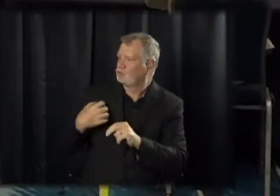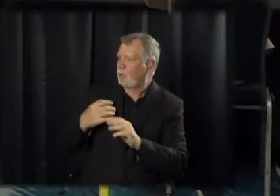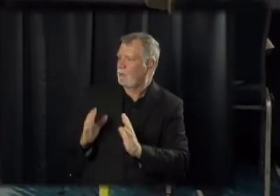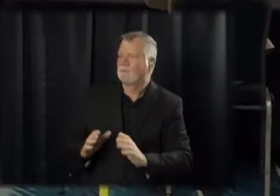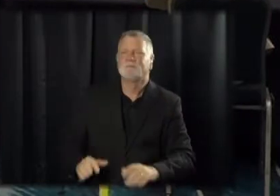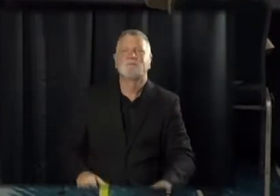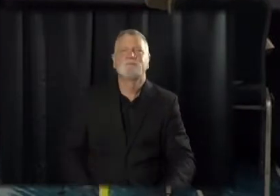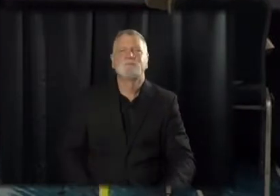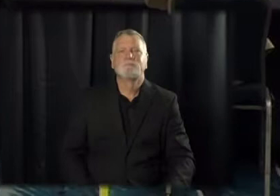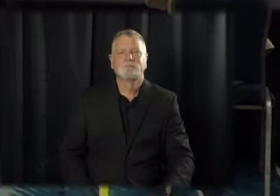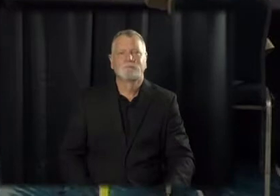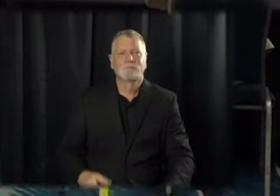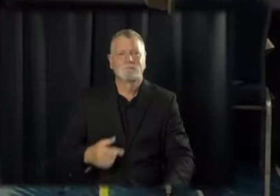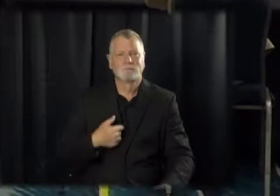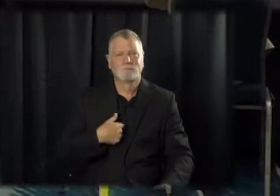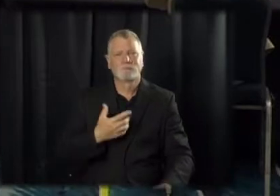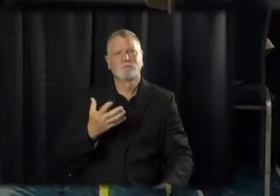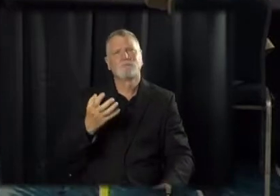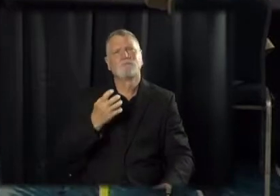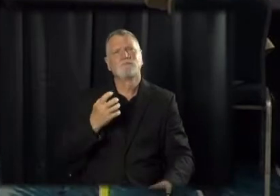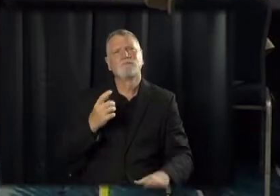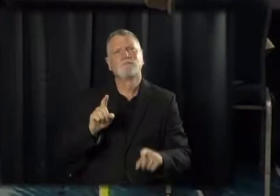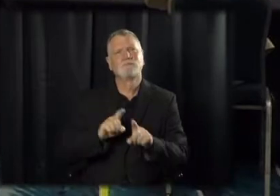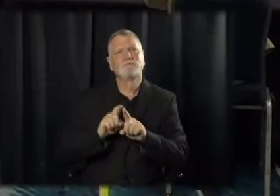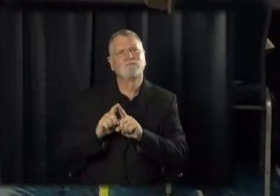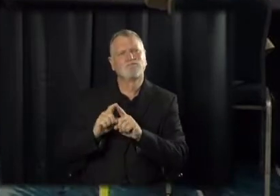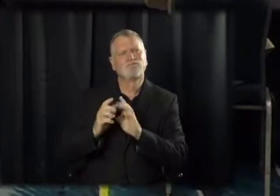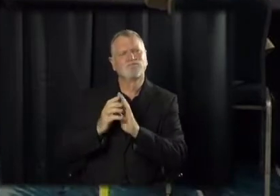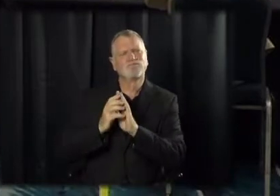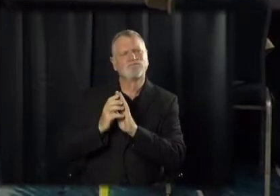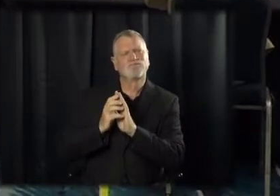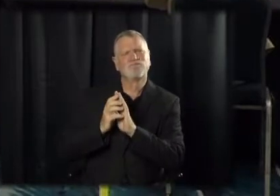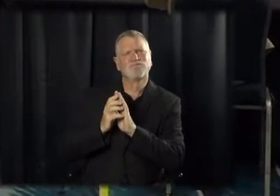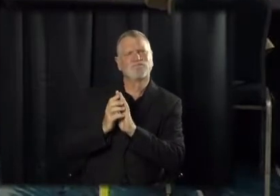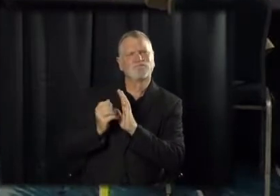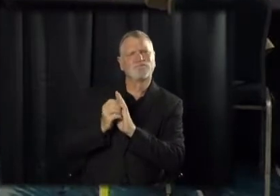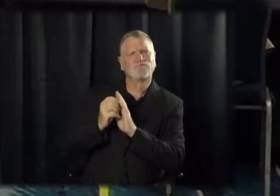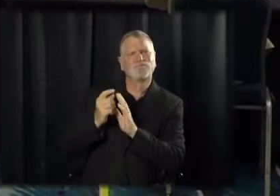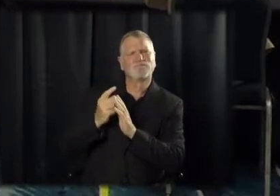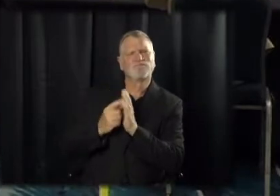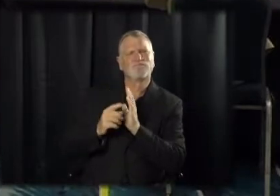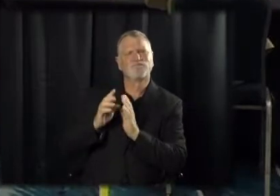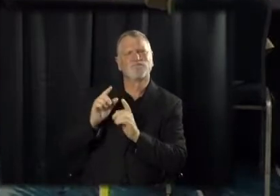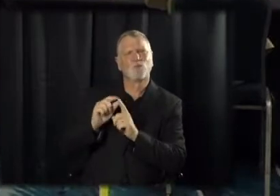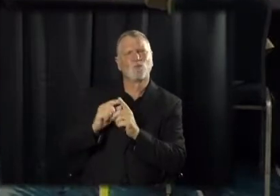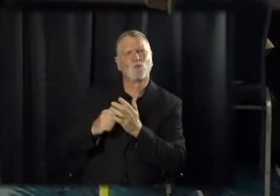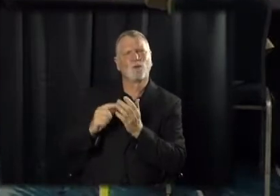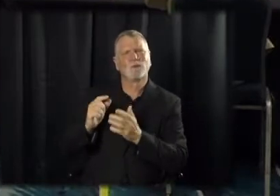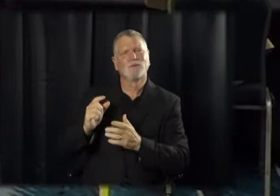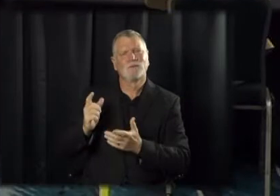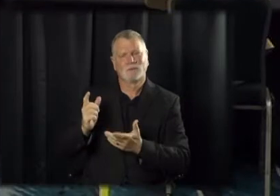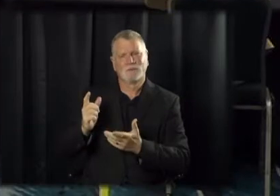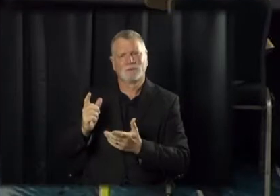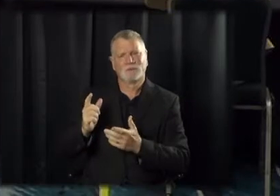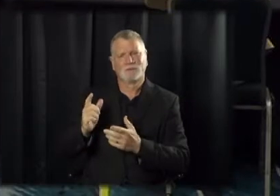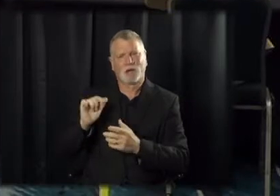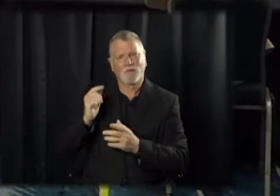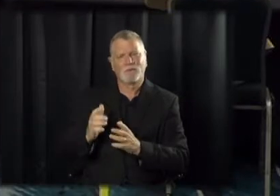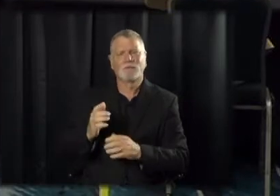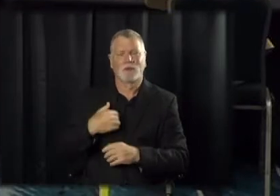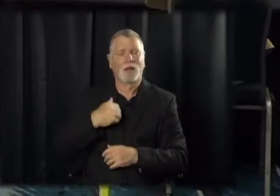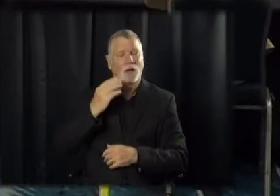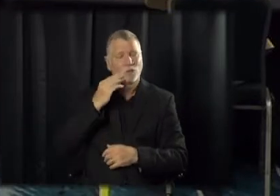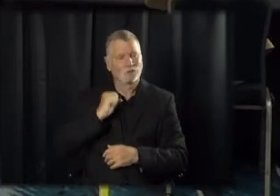I want to, in a way, echo the words of the governor. But first, let me say thank you to the staff. I know how hard you